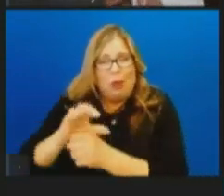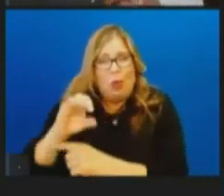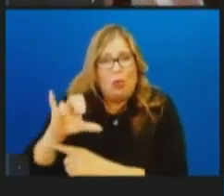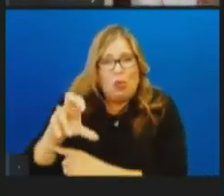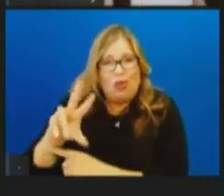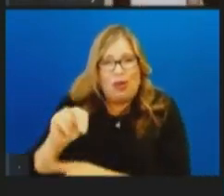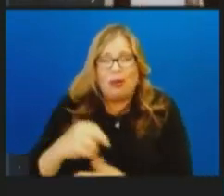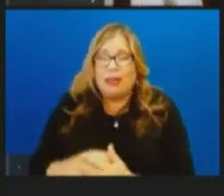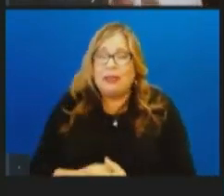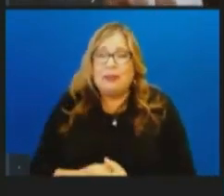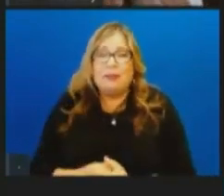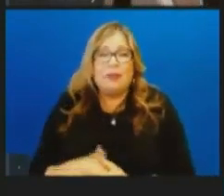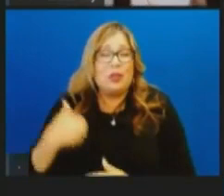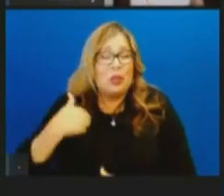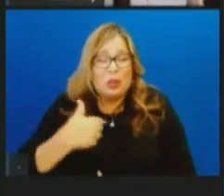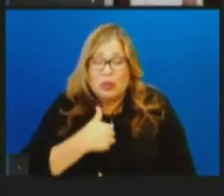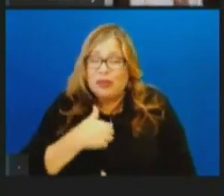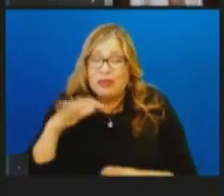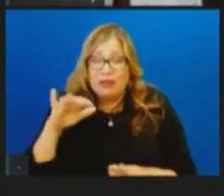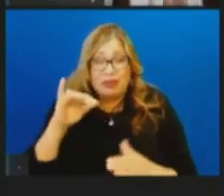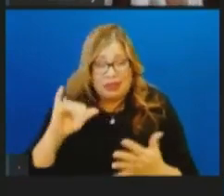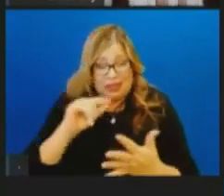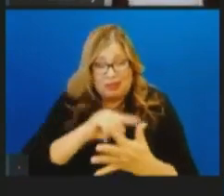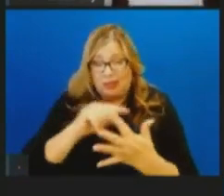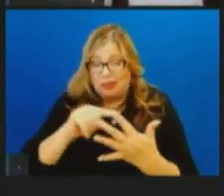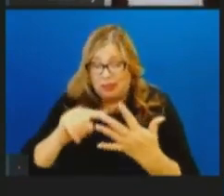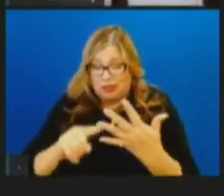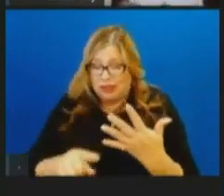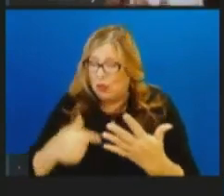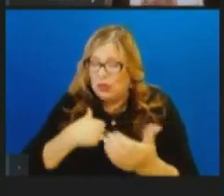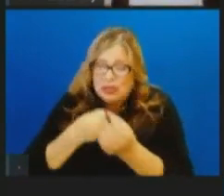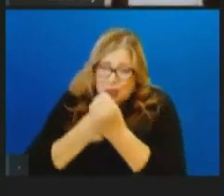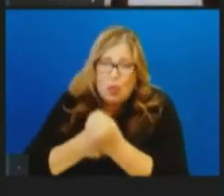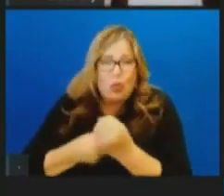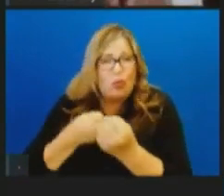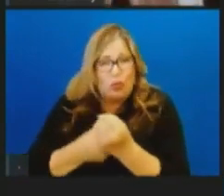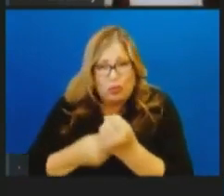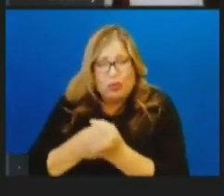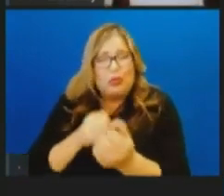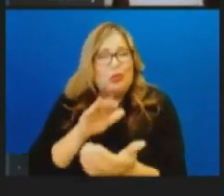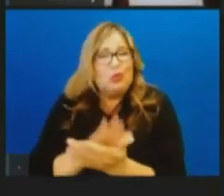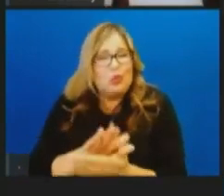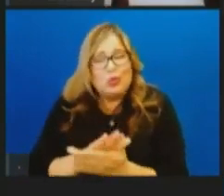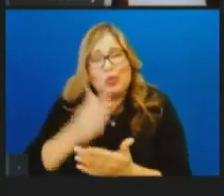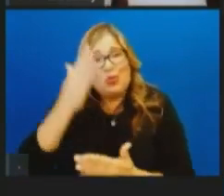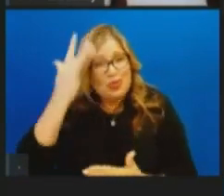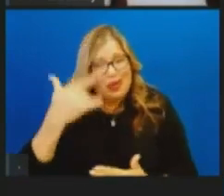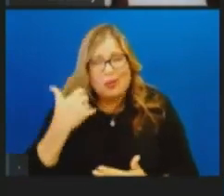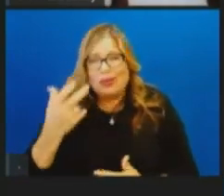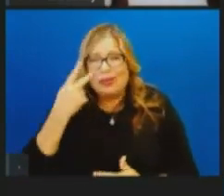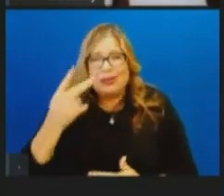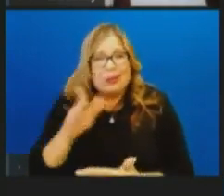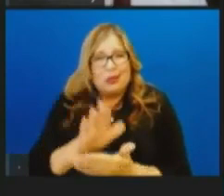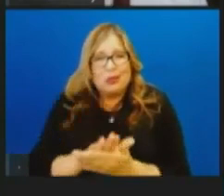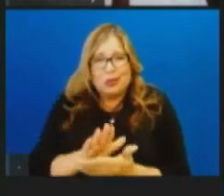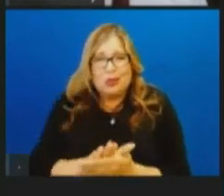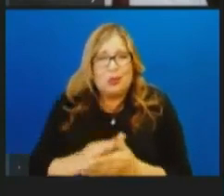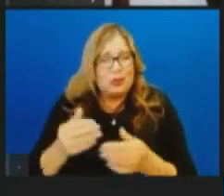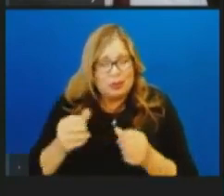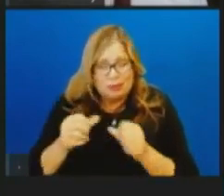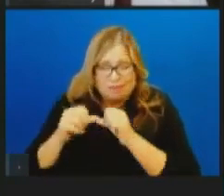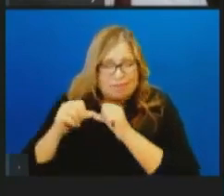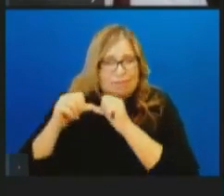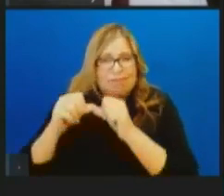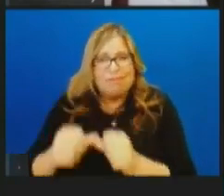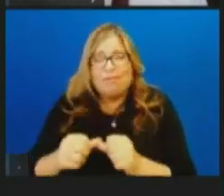times, leaning in, supporting schools so that they are world class and as safe as any when it comes to